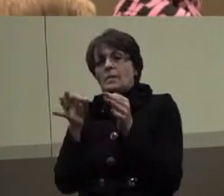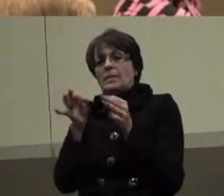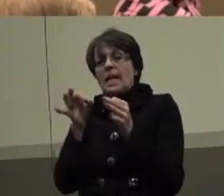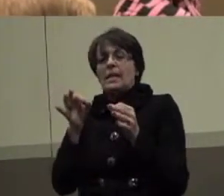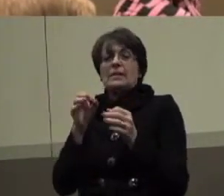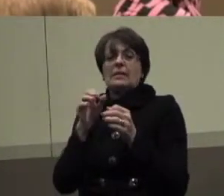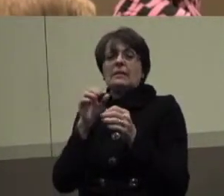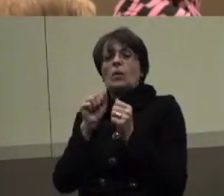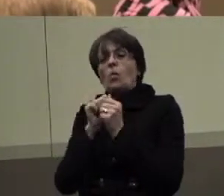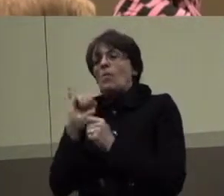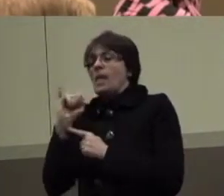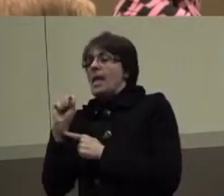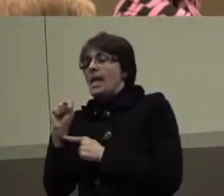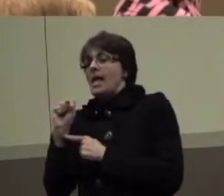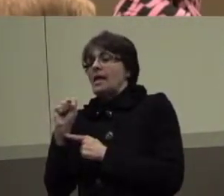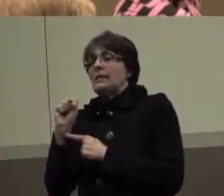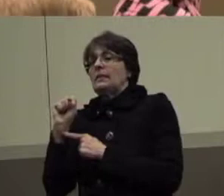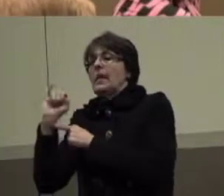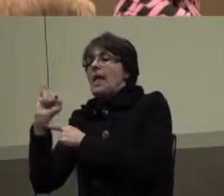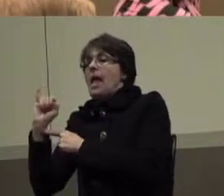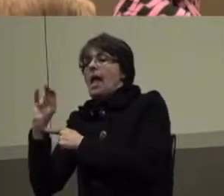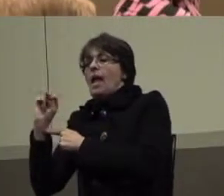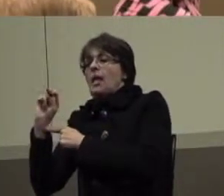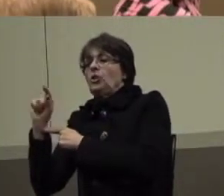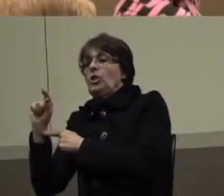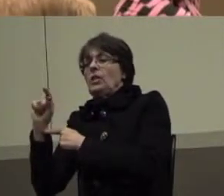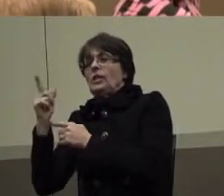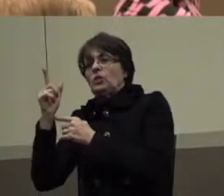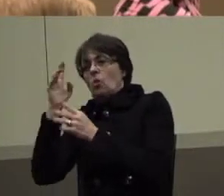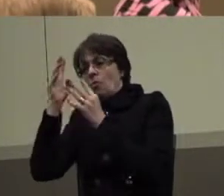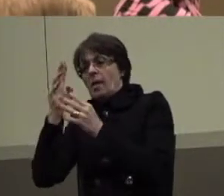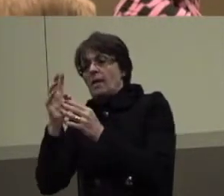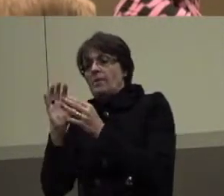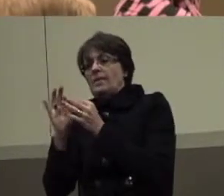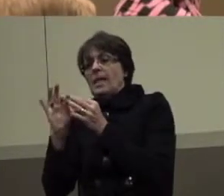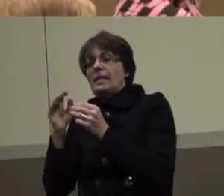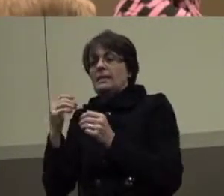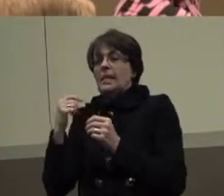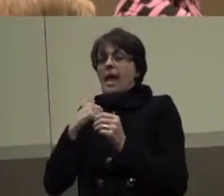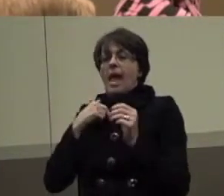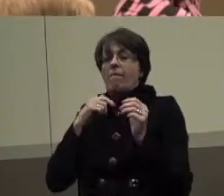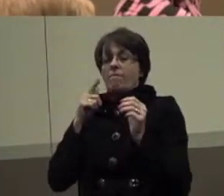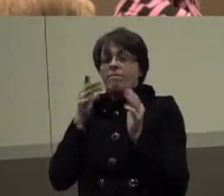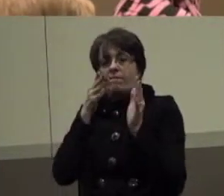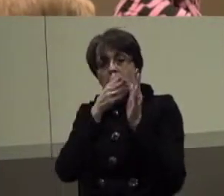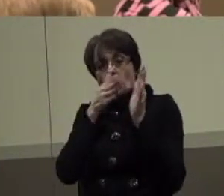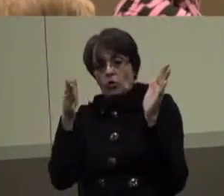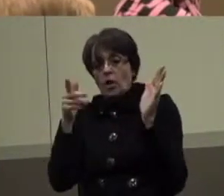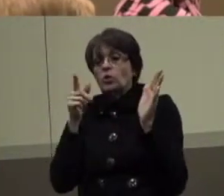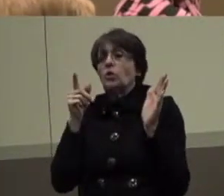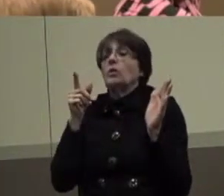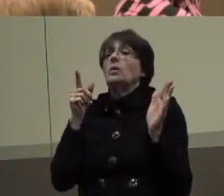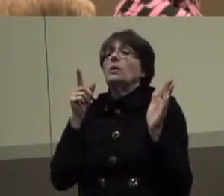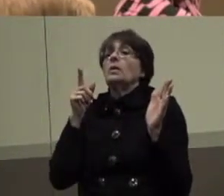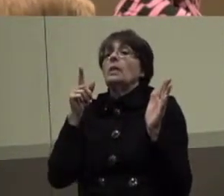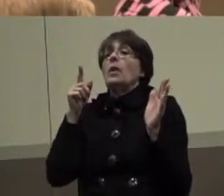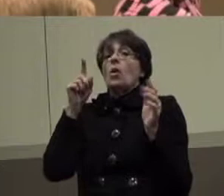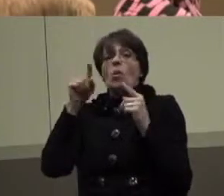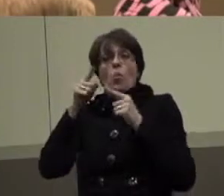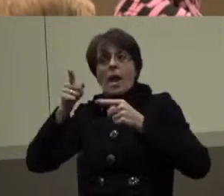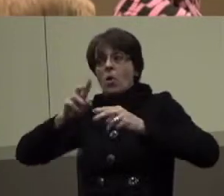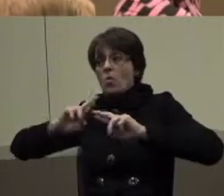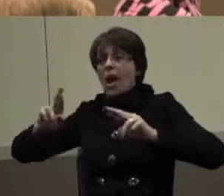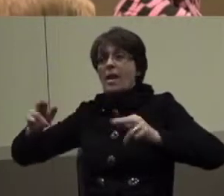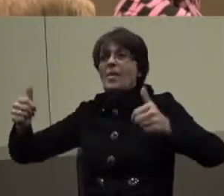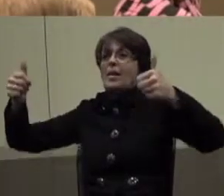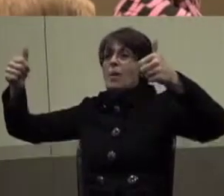use is and we're going to use the ing verb. Let's think of a sentence. I have my structure up there. When they're ready, they give me a thumbs up. And now